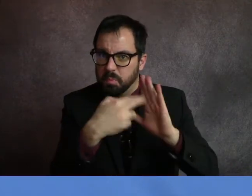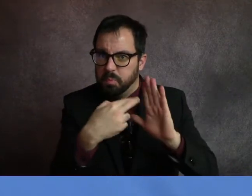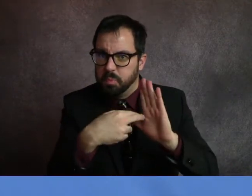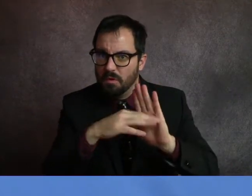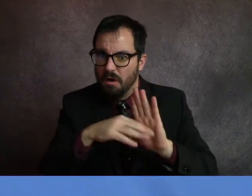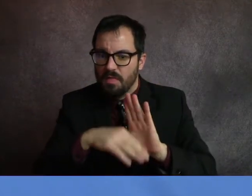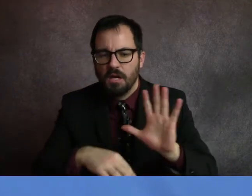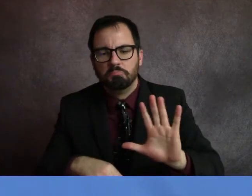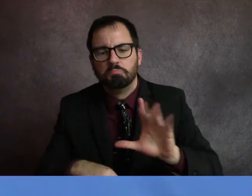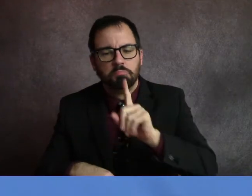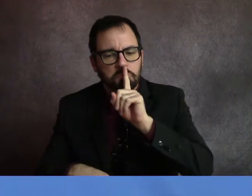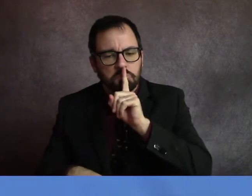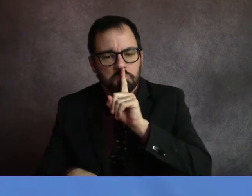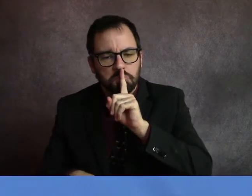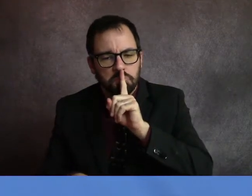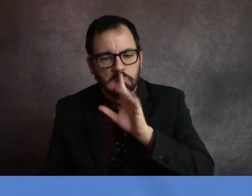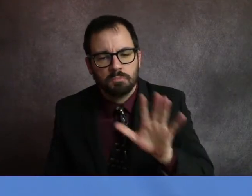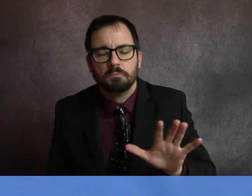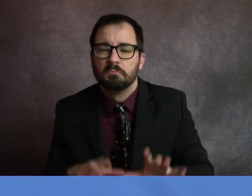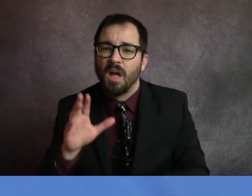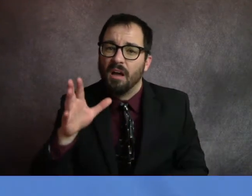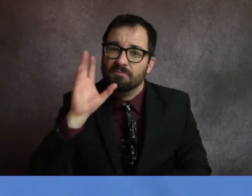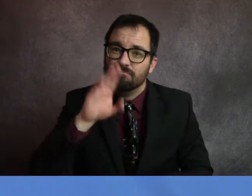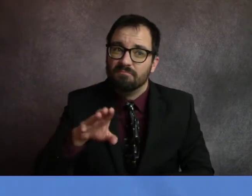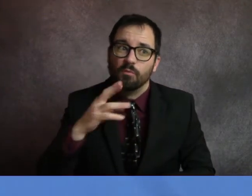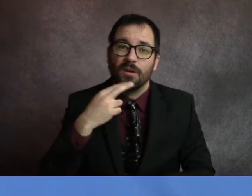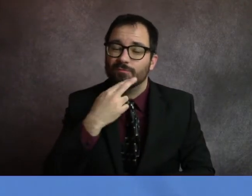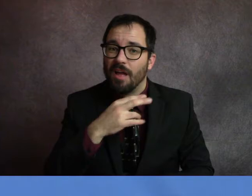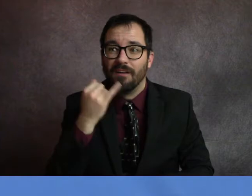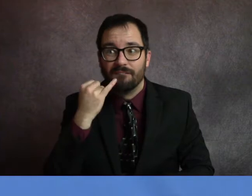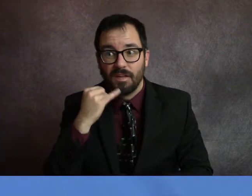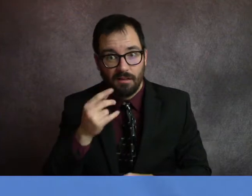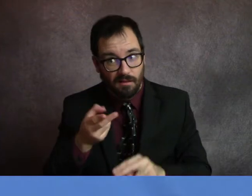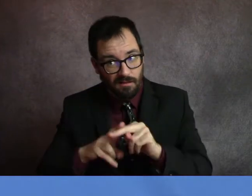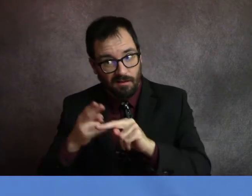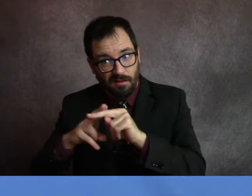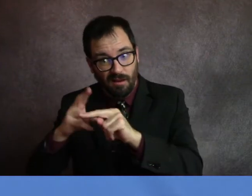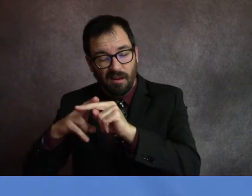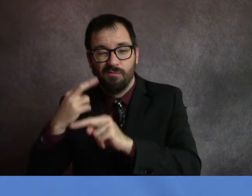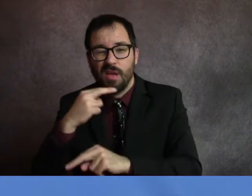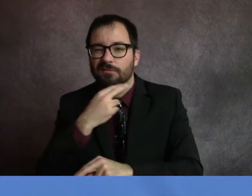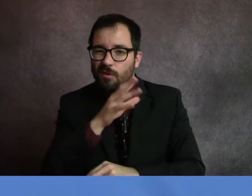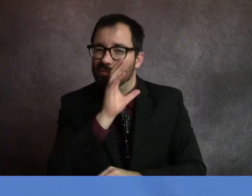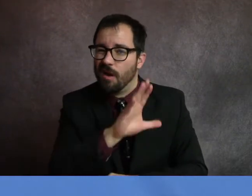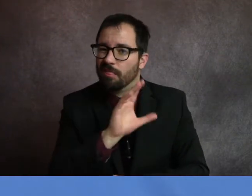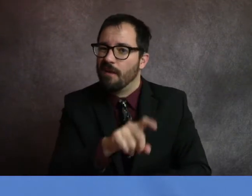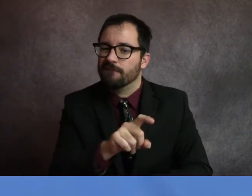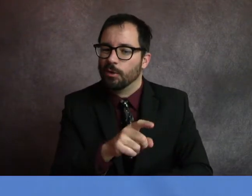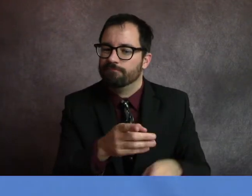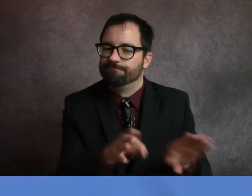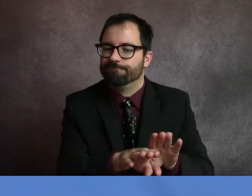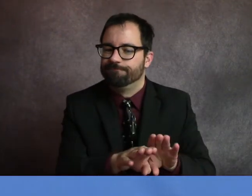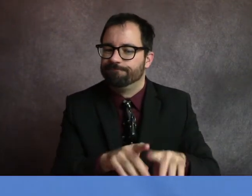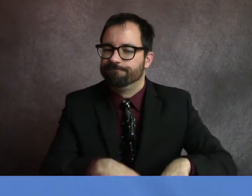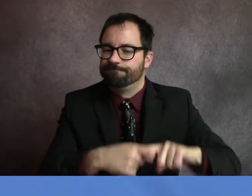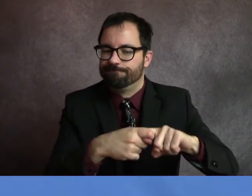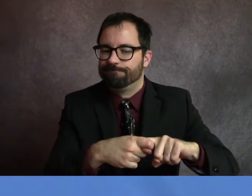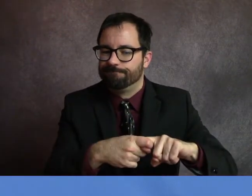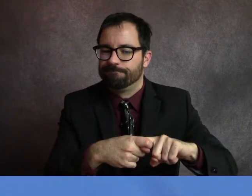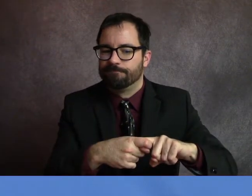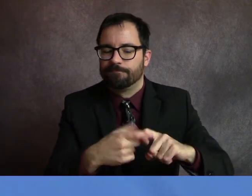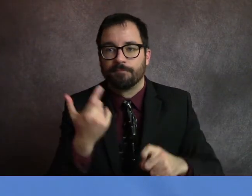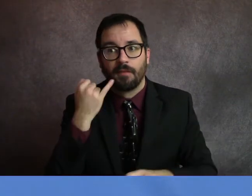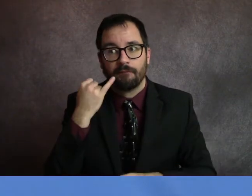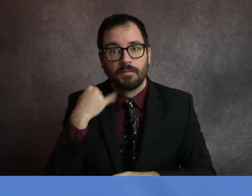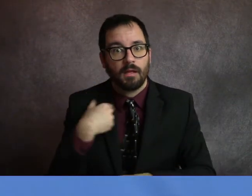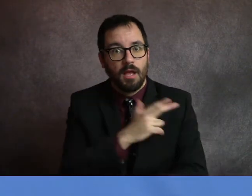city, but restaurants will eventually be shut down if our numbers continue to go up, if we continue to have problems in our hospitals, and once we get to a point where